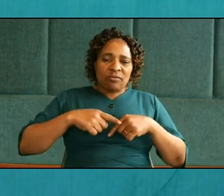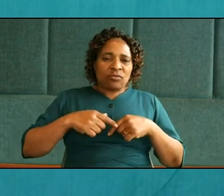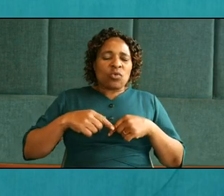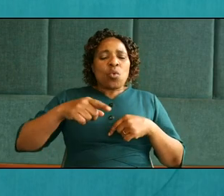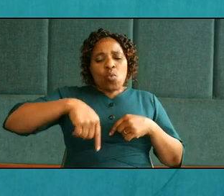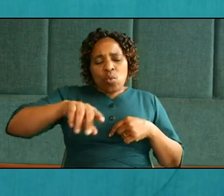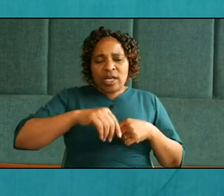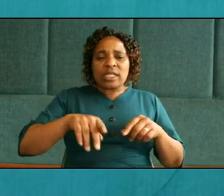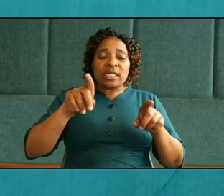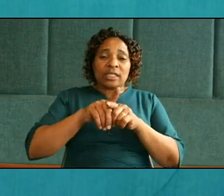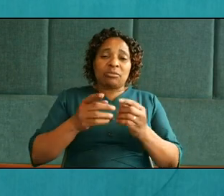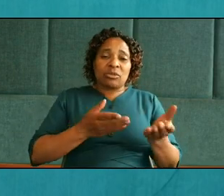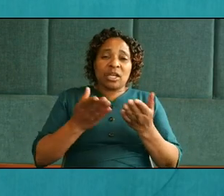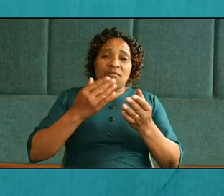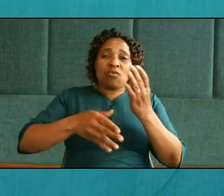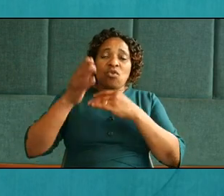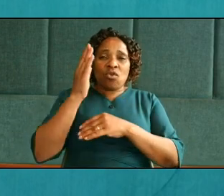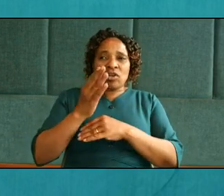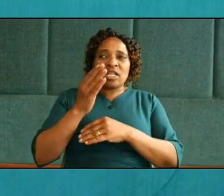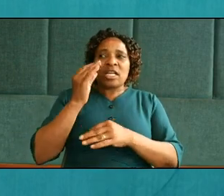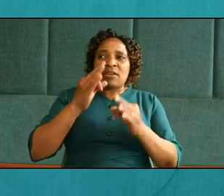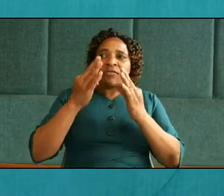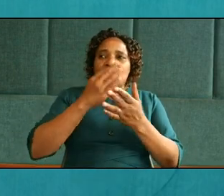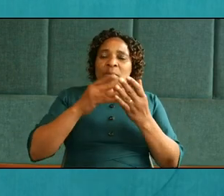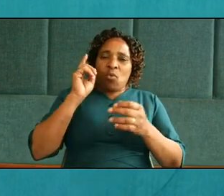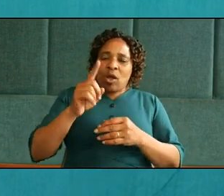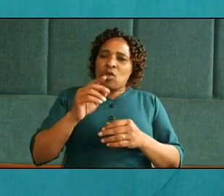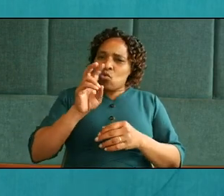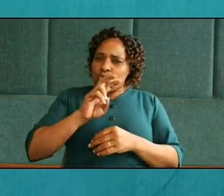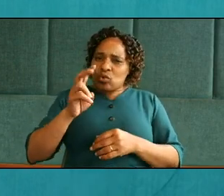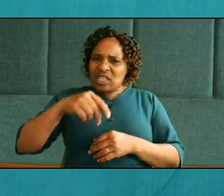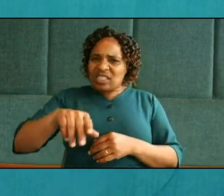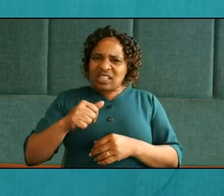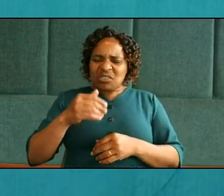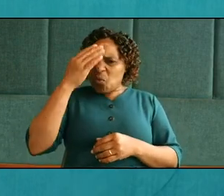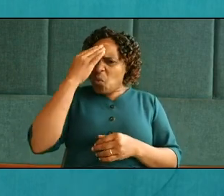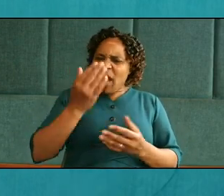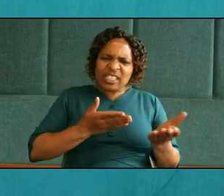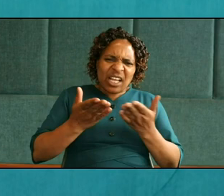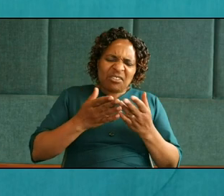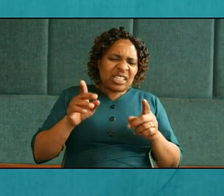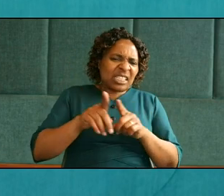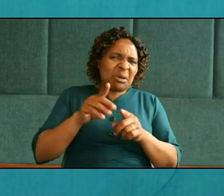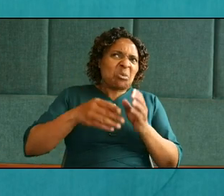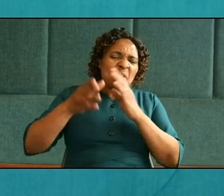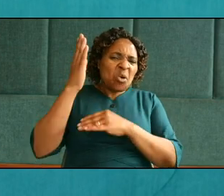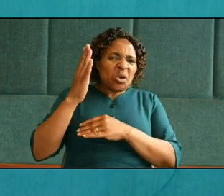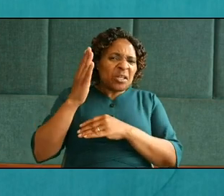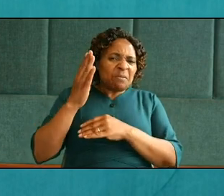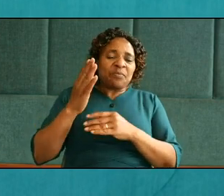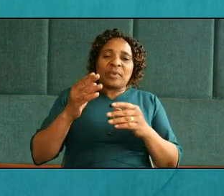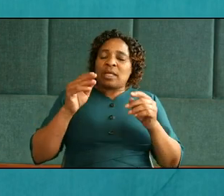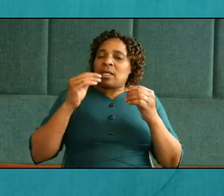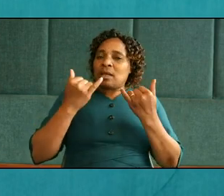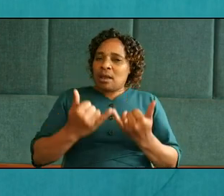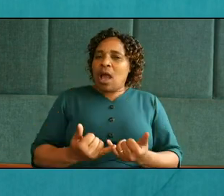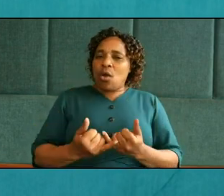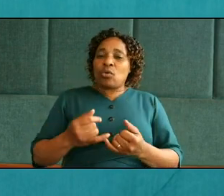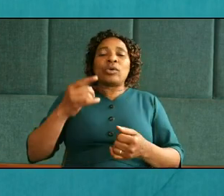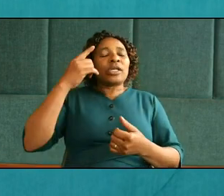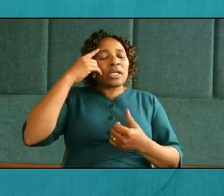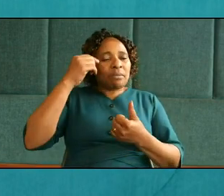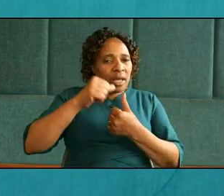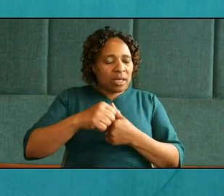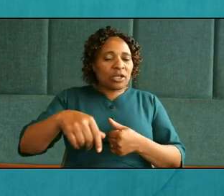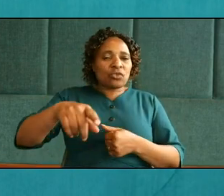serve gods that if someone else looks at us, they'll be like, why are you serving such a god? And so it's just a reminder